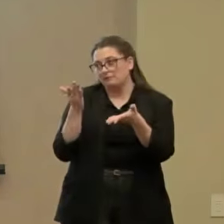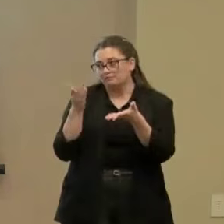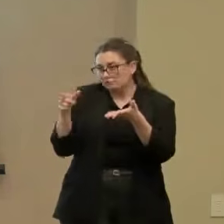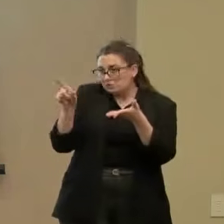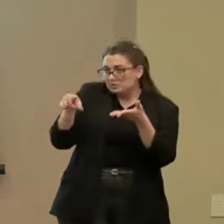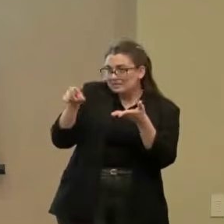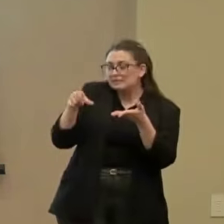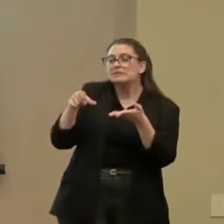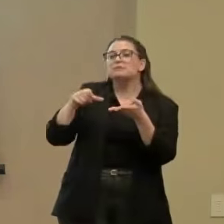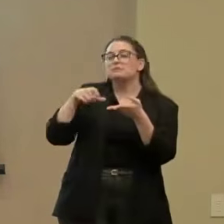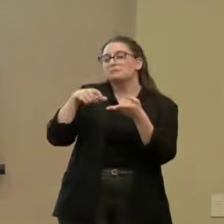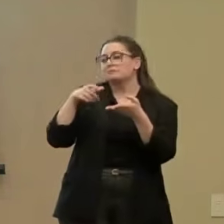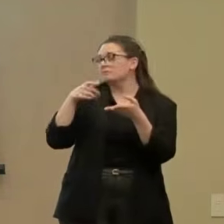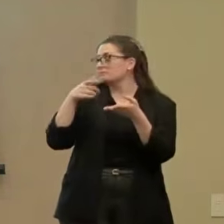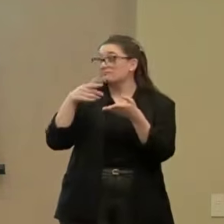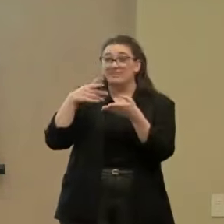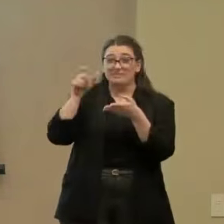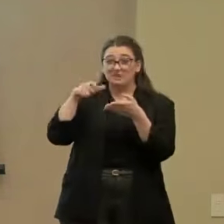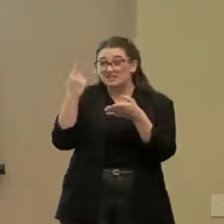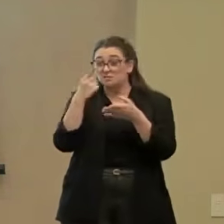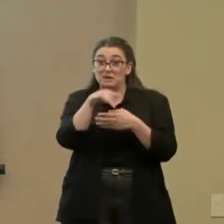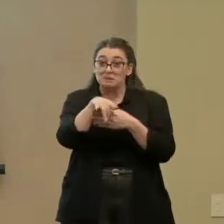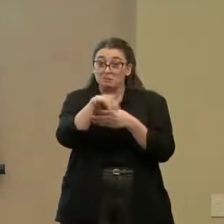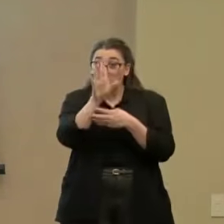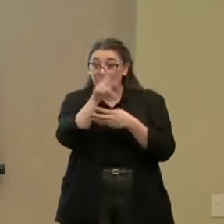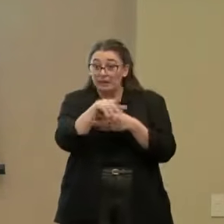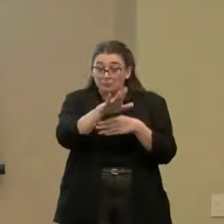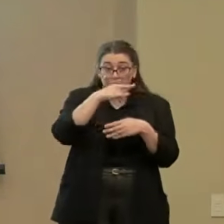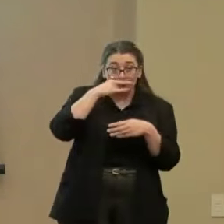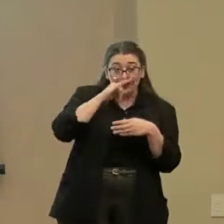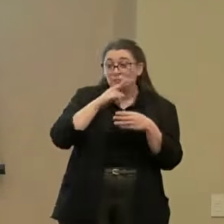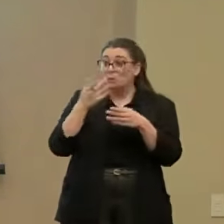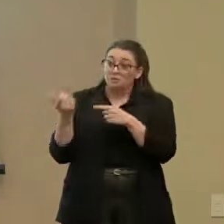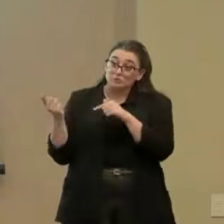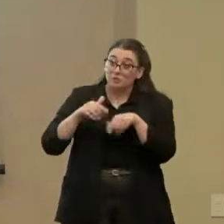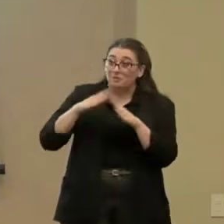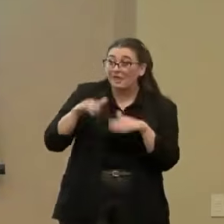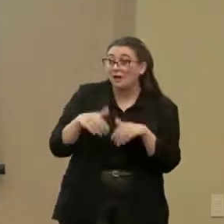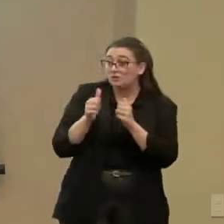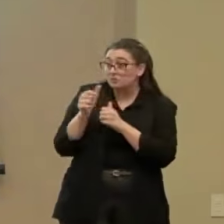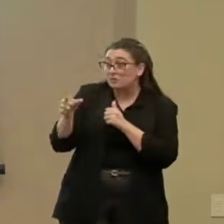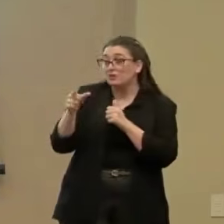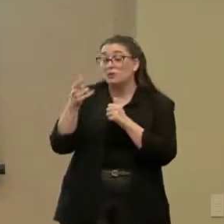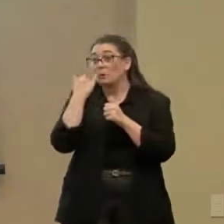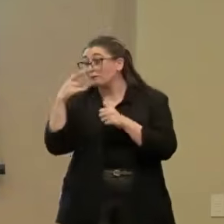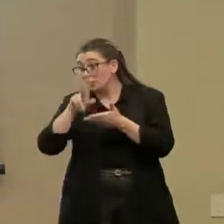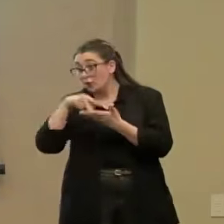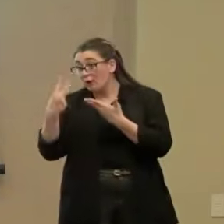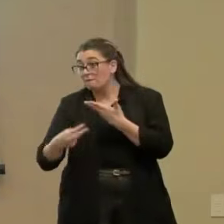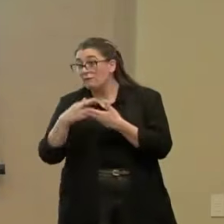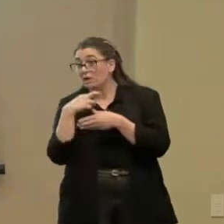you need. If you need them to help watch your kids or be with you in case you fall asleep, or if you're at fall risk, anything like